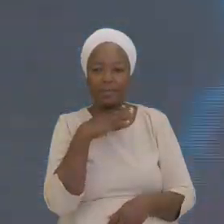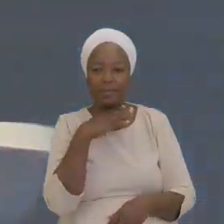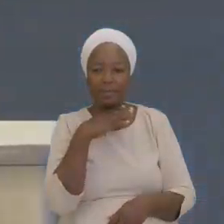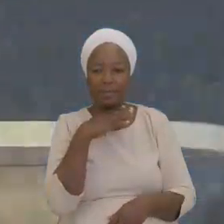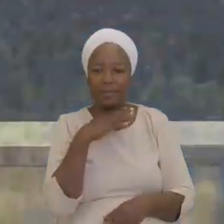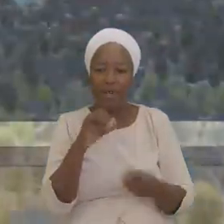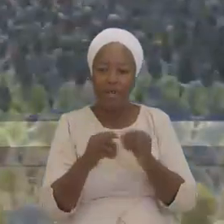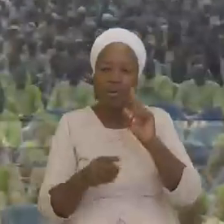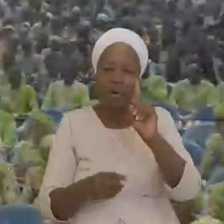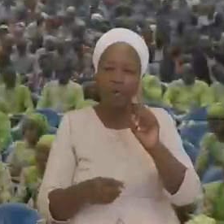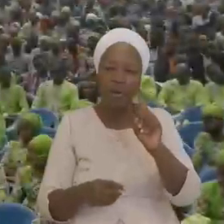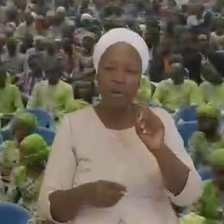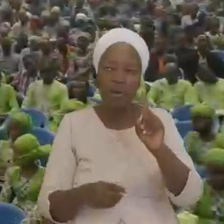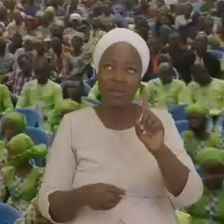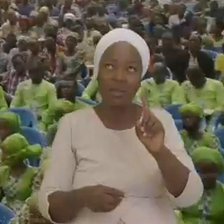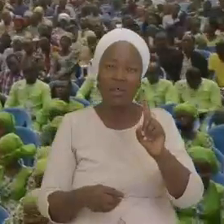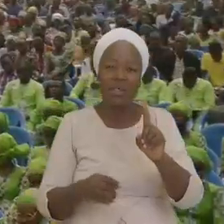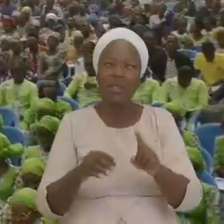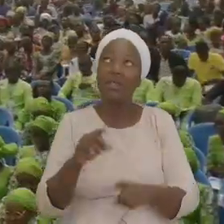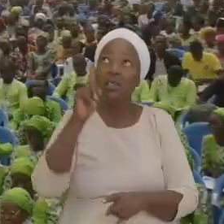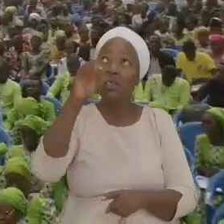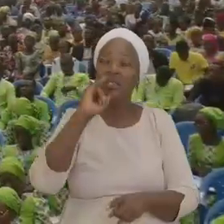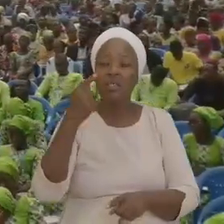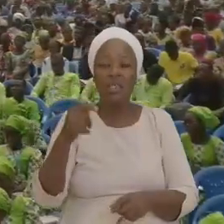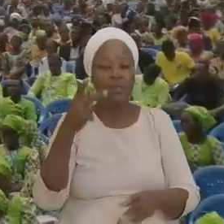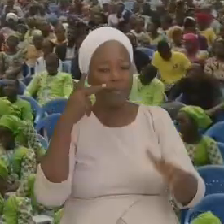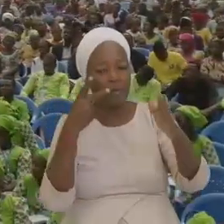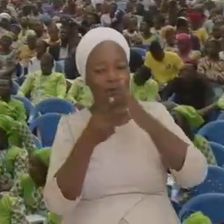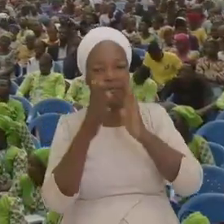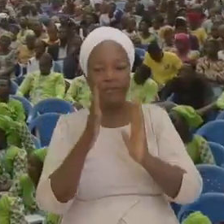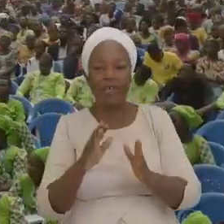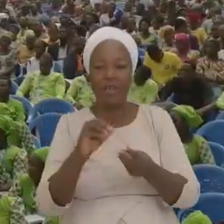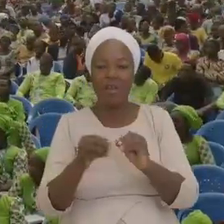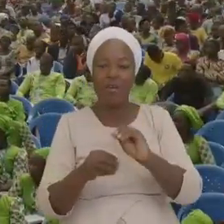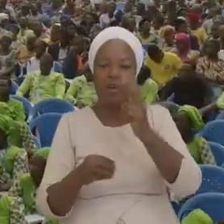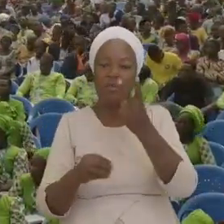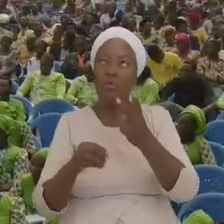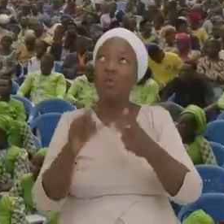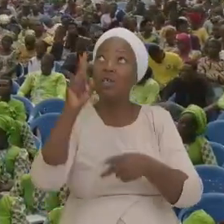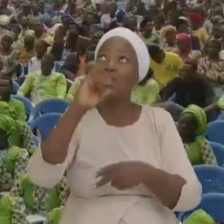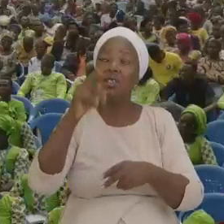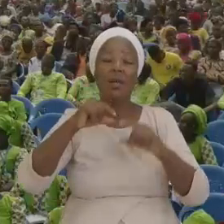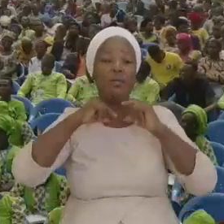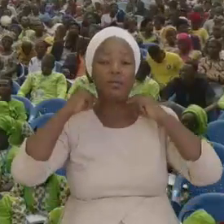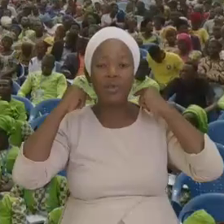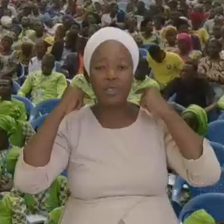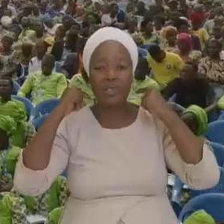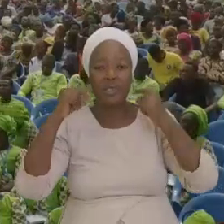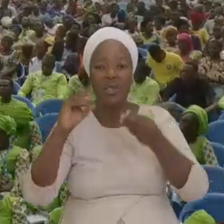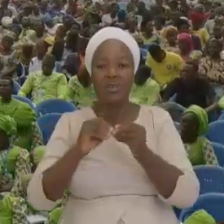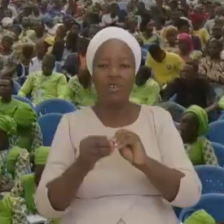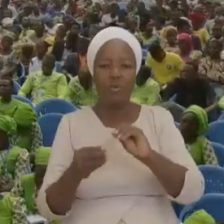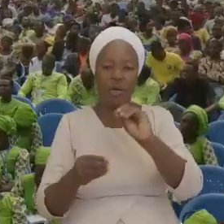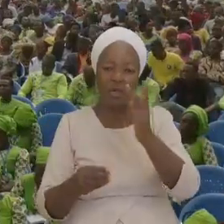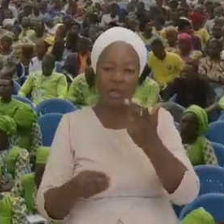Number one is the prophet. Number two is the priest. Number three